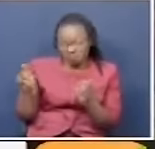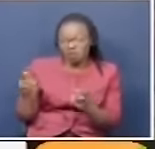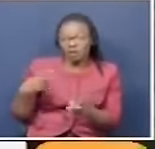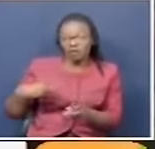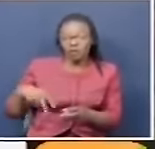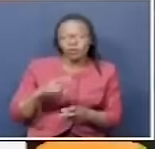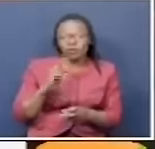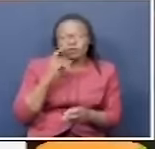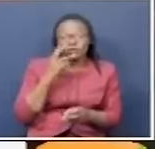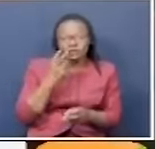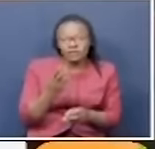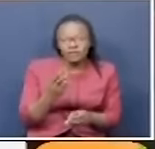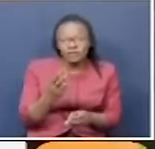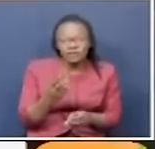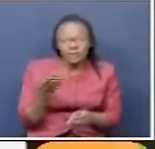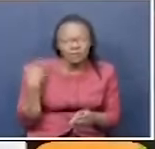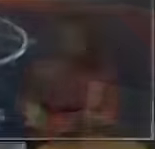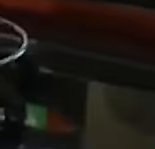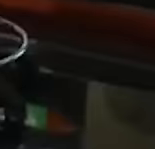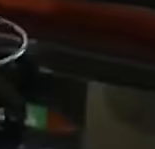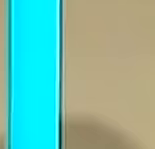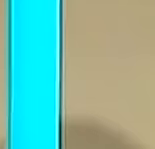But like we told you, this is for Cord to